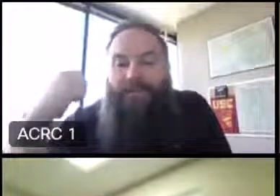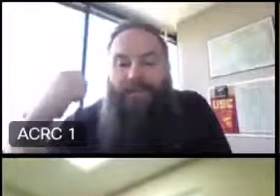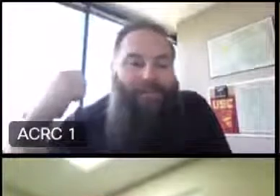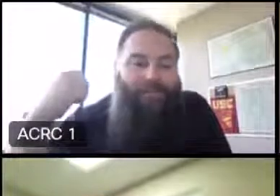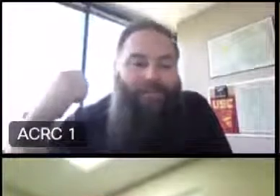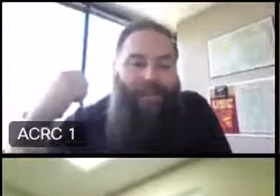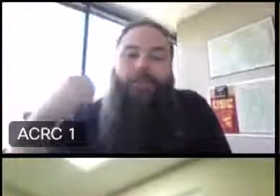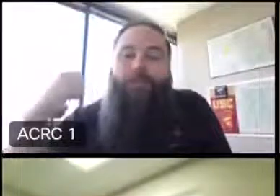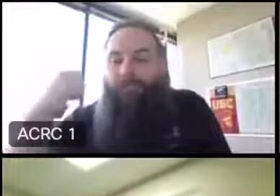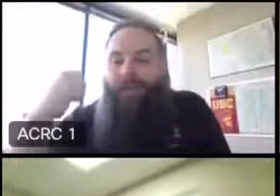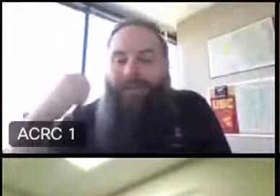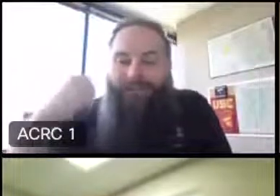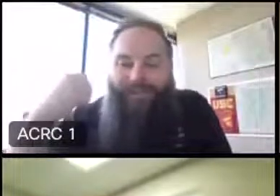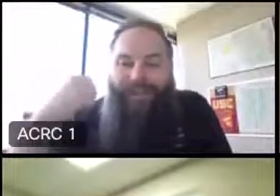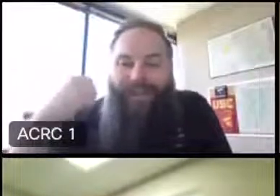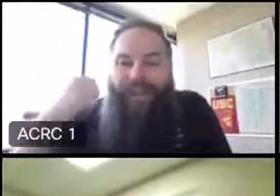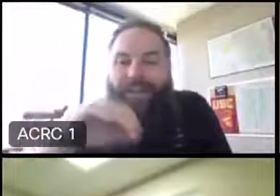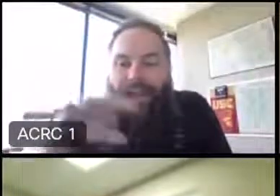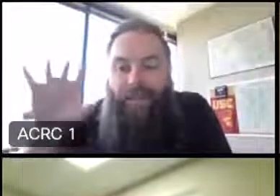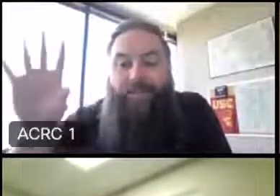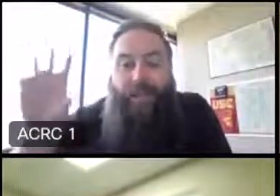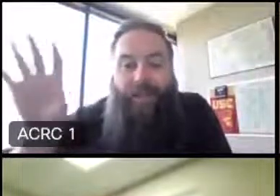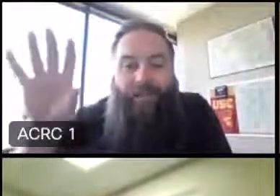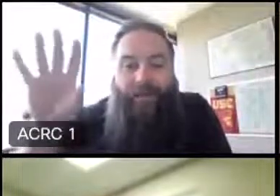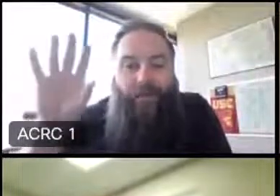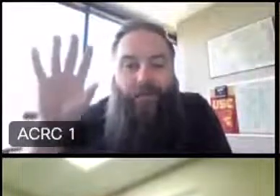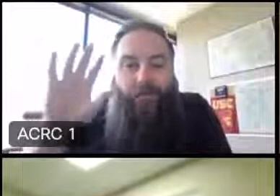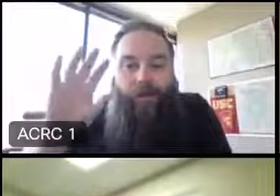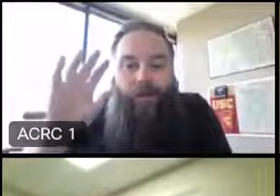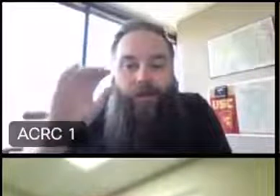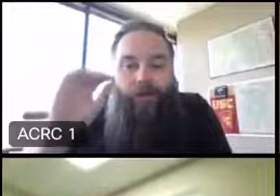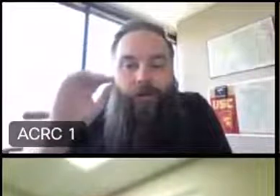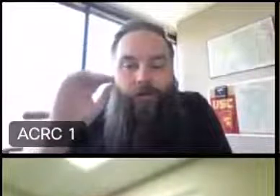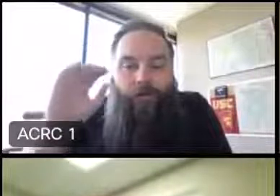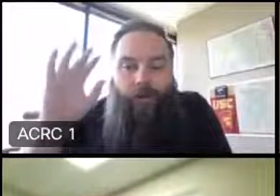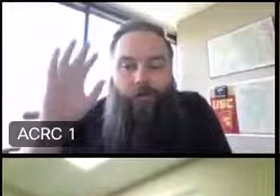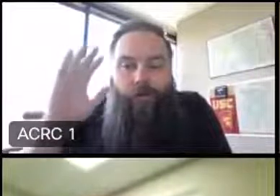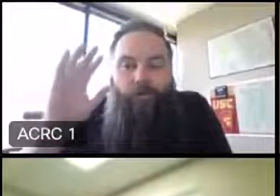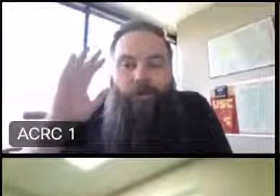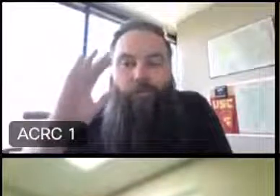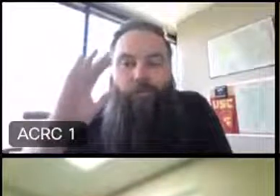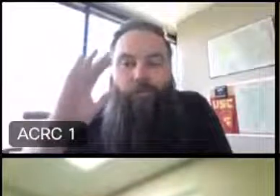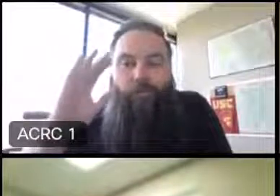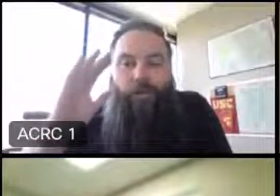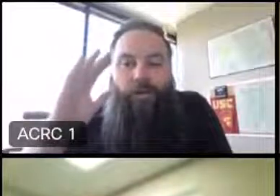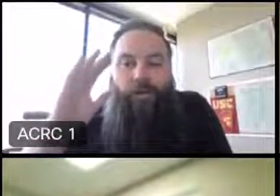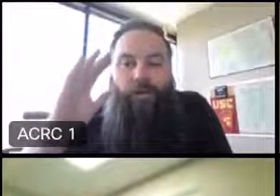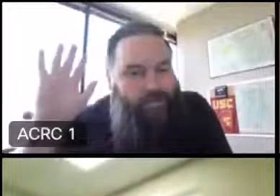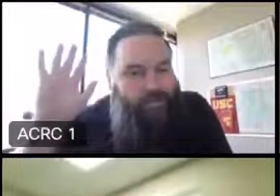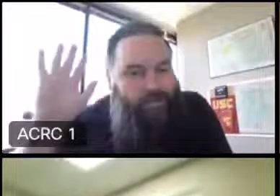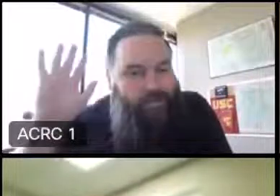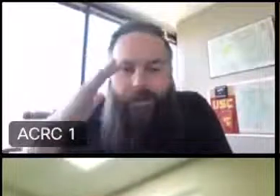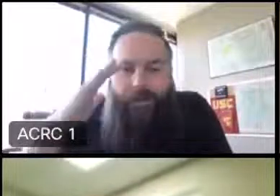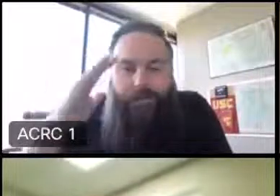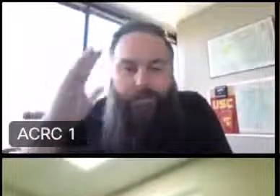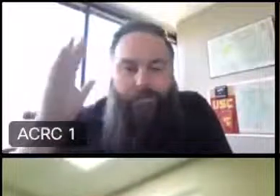have an idea that Eric might want to look at, and that's okay. Like we are about, we want to be, as I always say, we